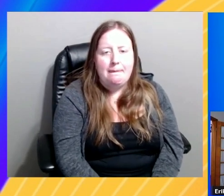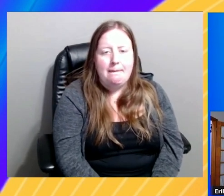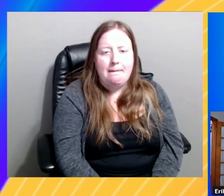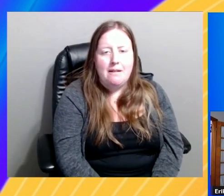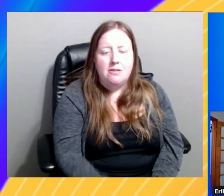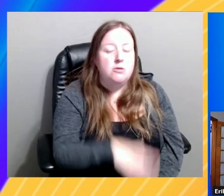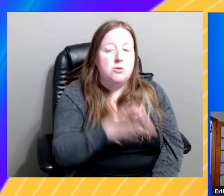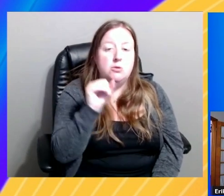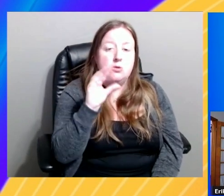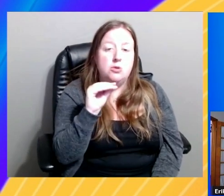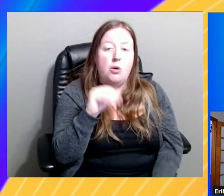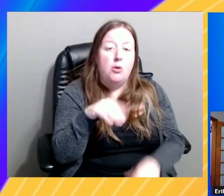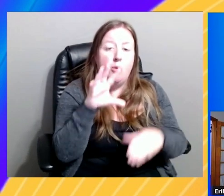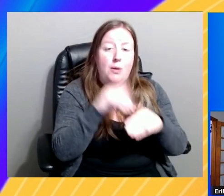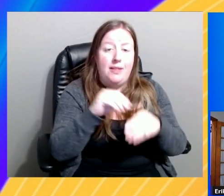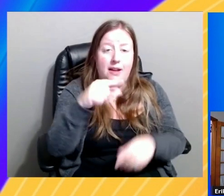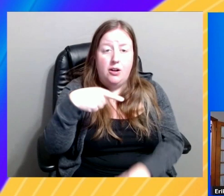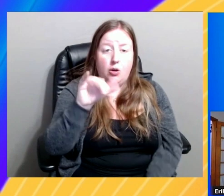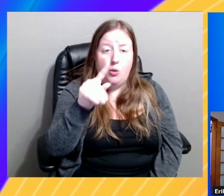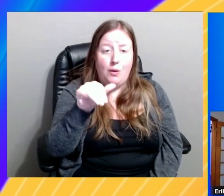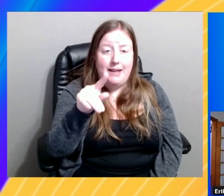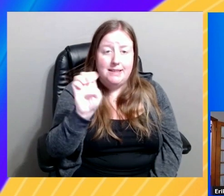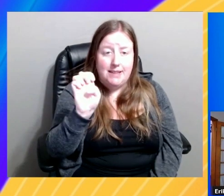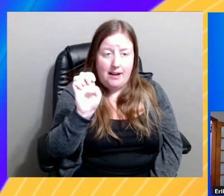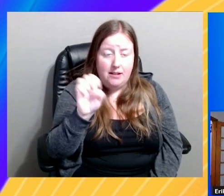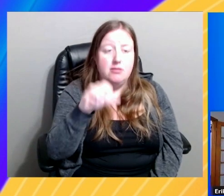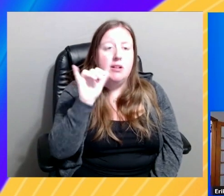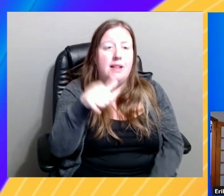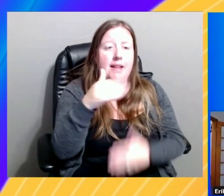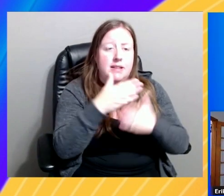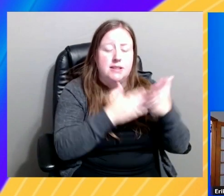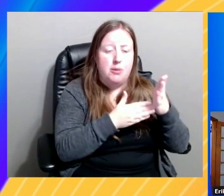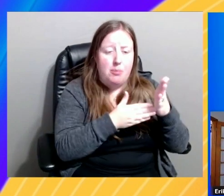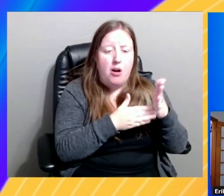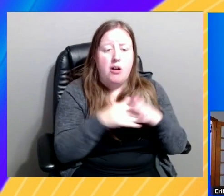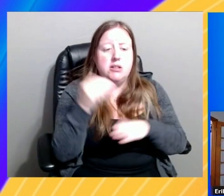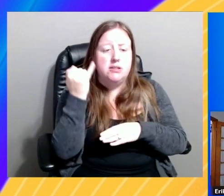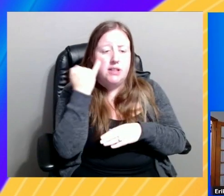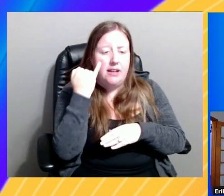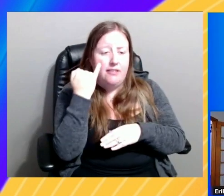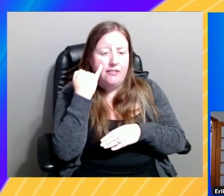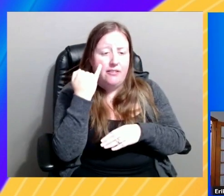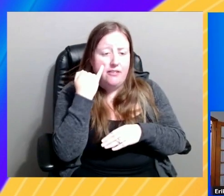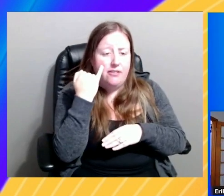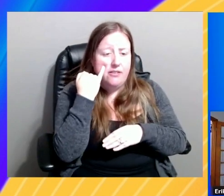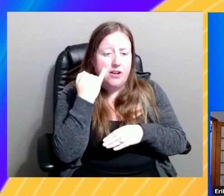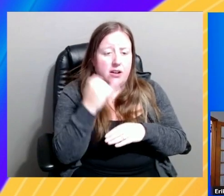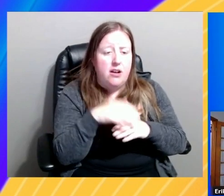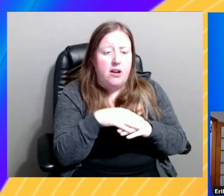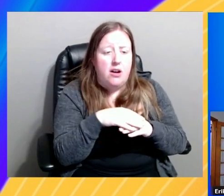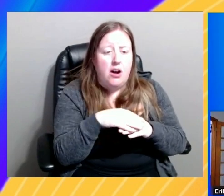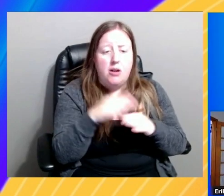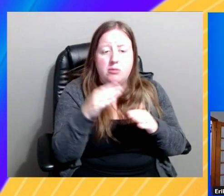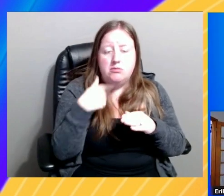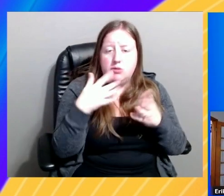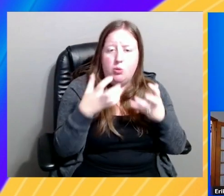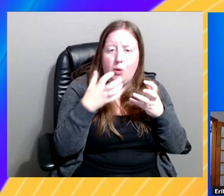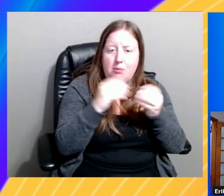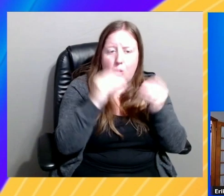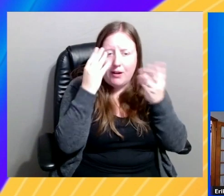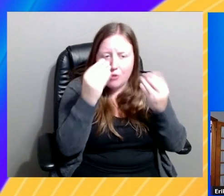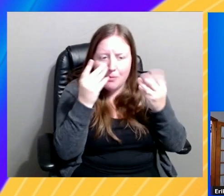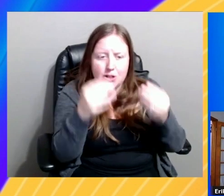Within QuickSight, this is really kind of the part that, if you want to bring in some other information, or if your